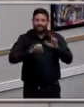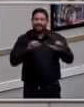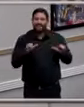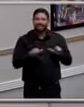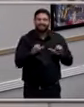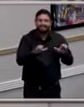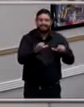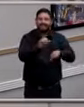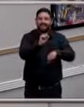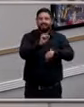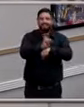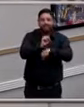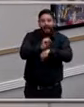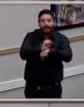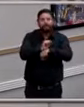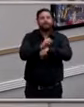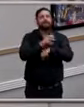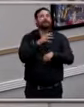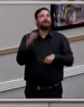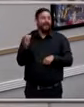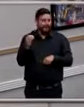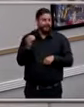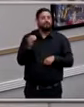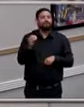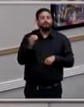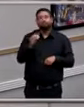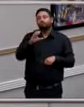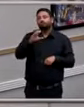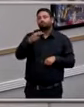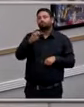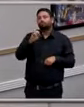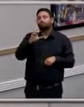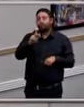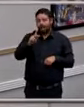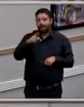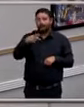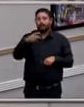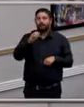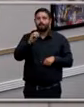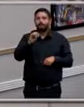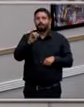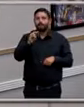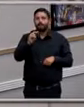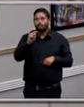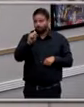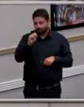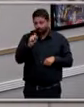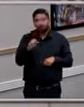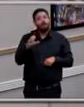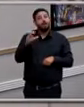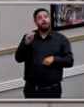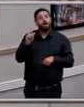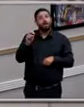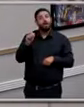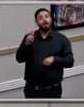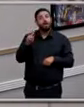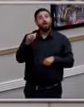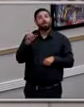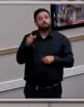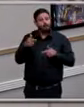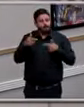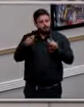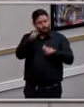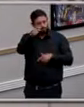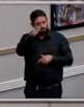activities, assignments, and even the checkpoints. Canvas allows for you to look at the assignments